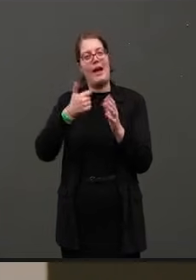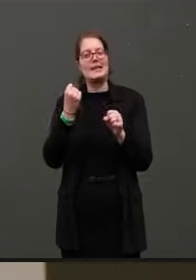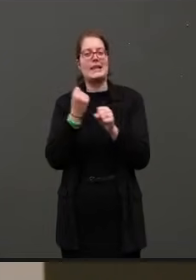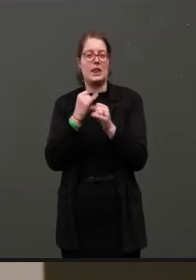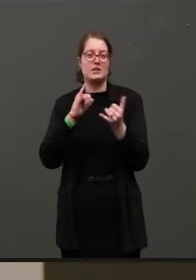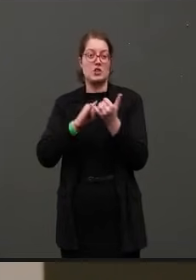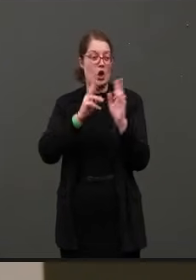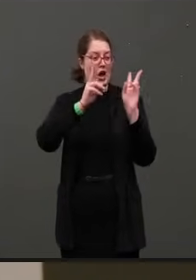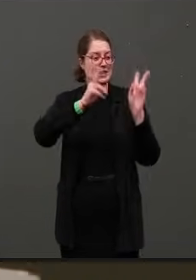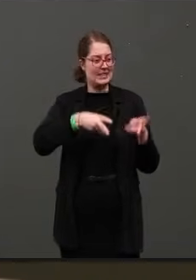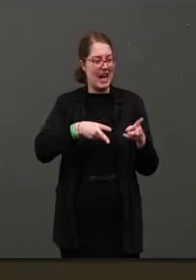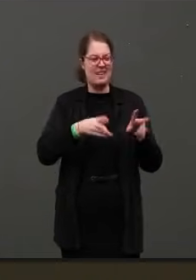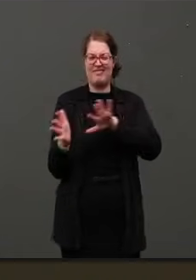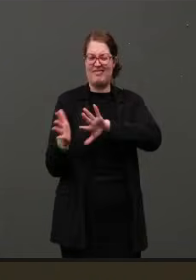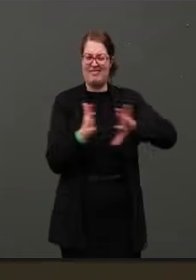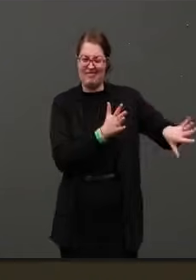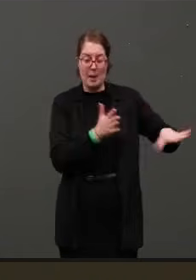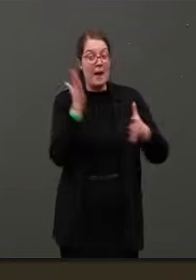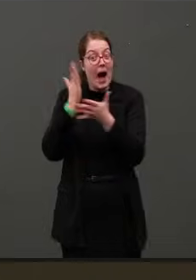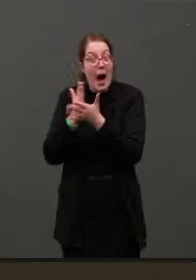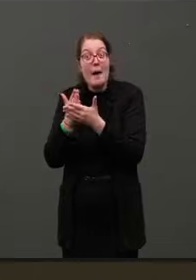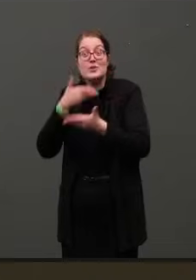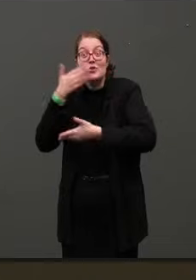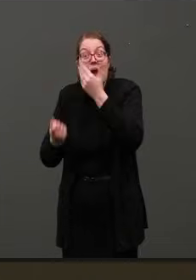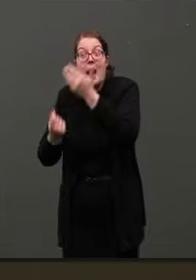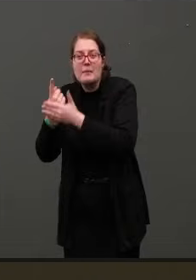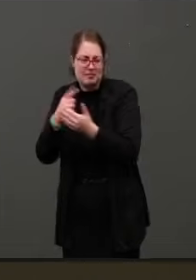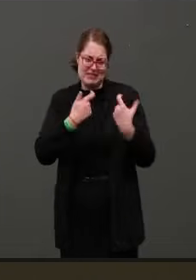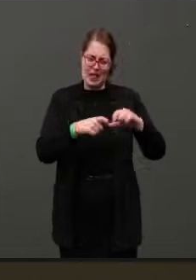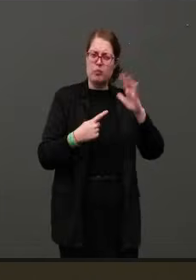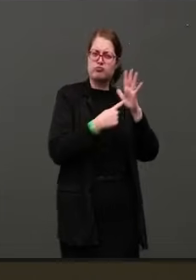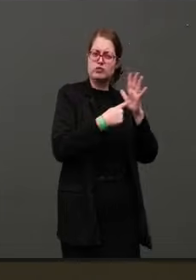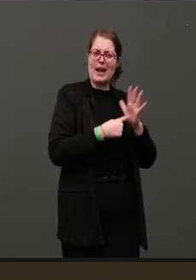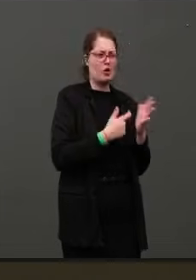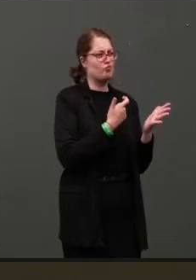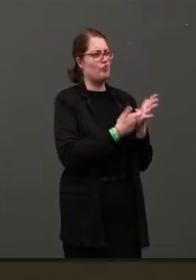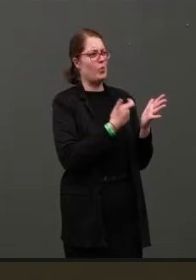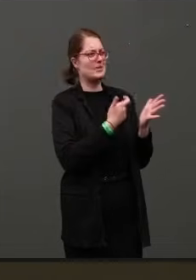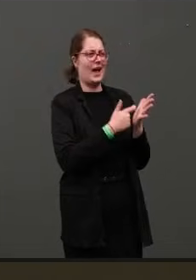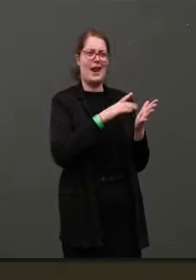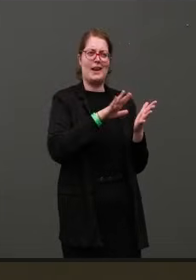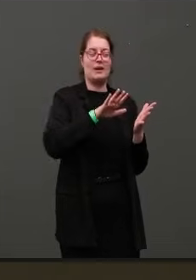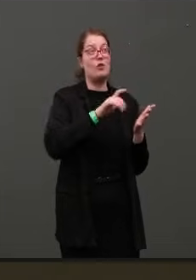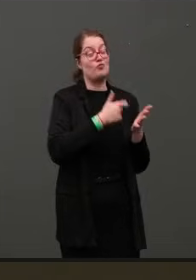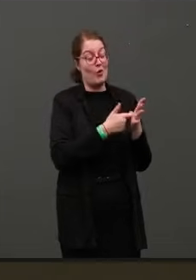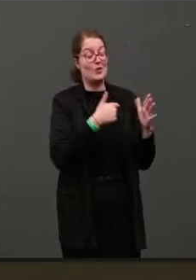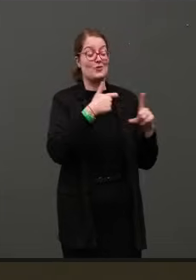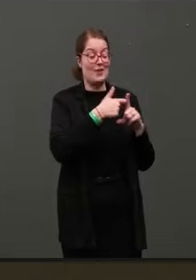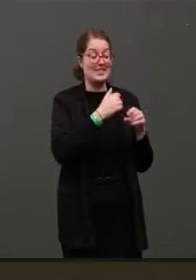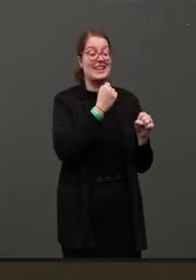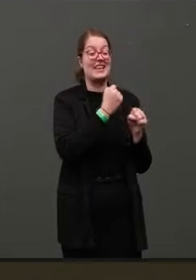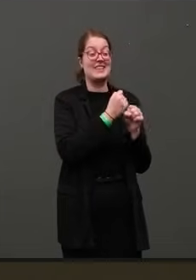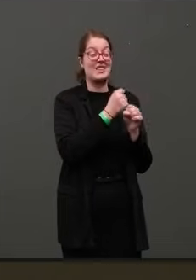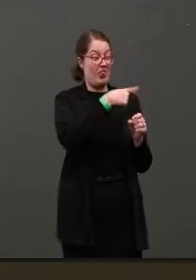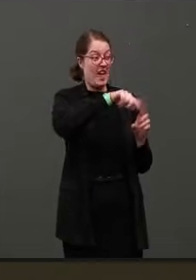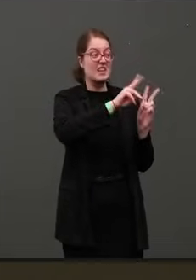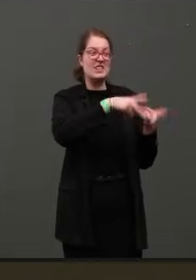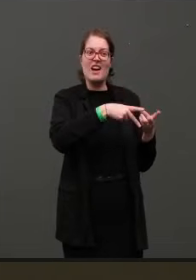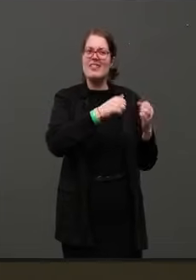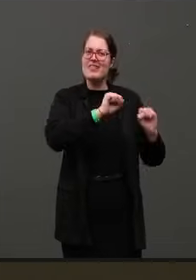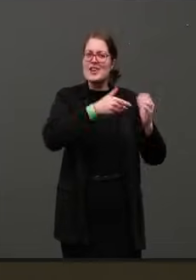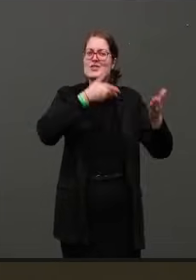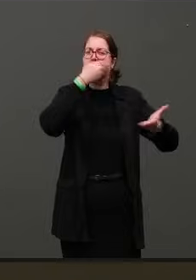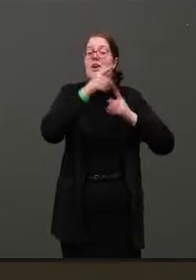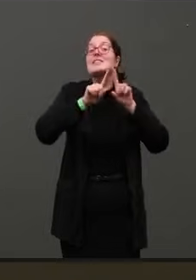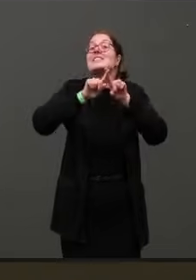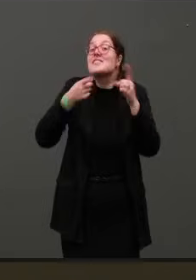is happening elsewhere? But they're still the protagonists of Rosencrantz and Guildenstern are Dead. I guess so. I guess that story, it's a different story. Yeah.